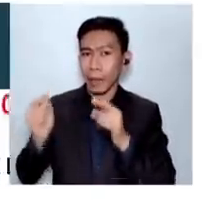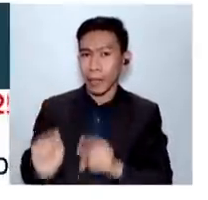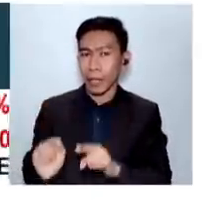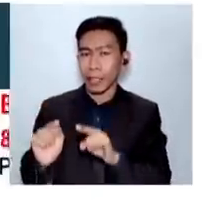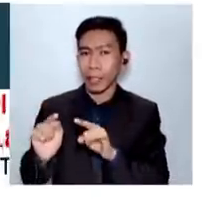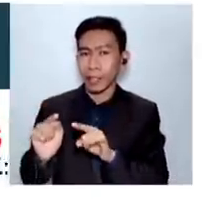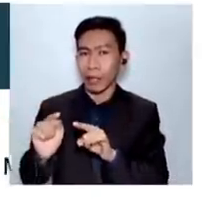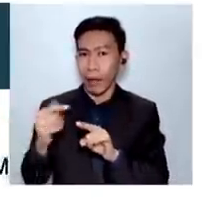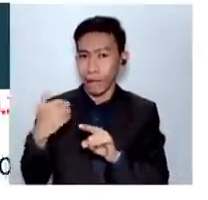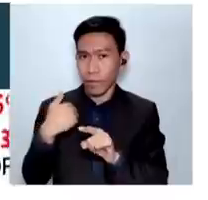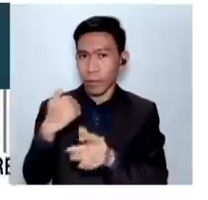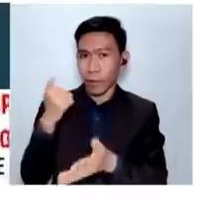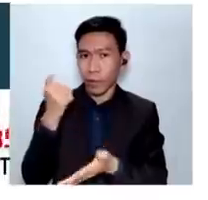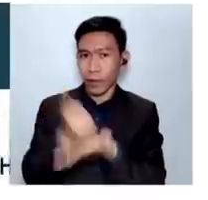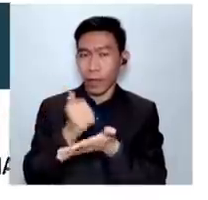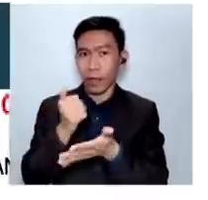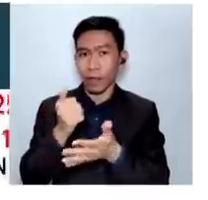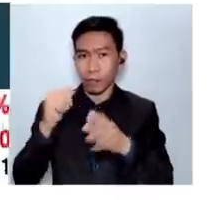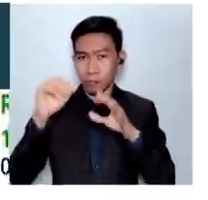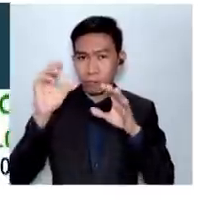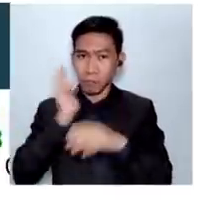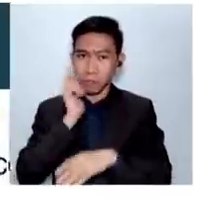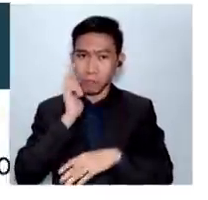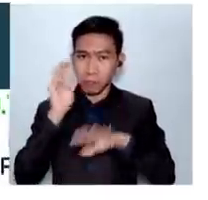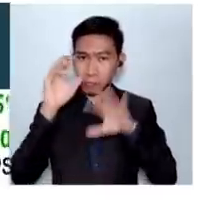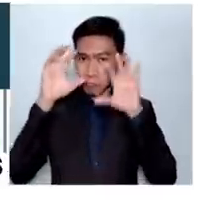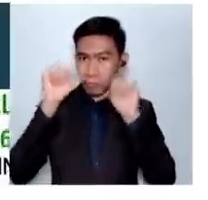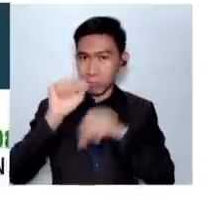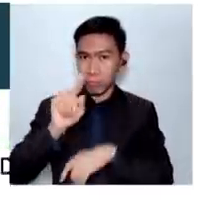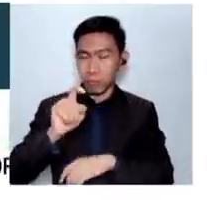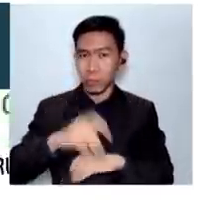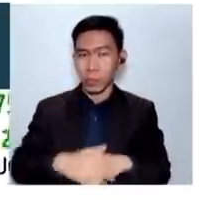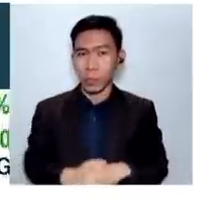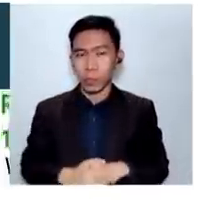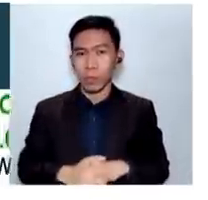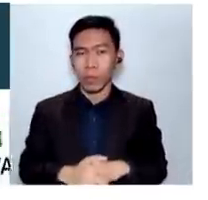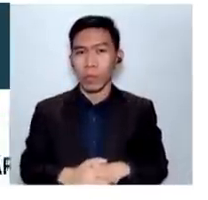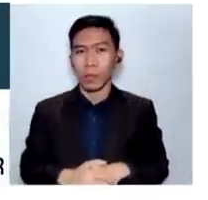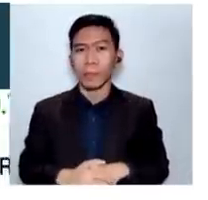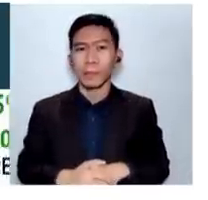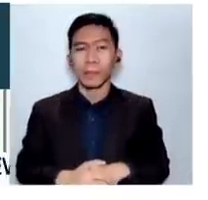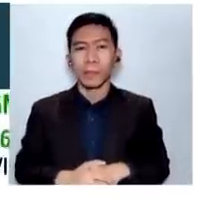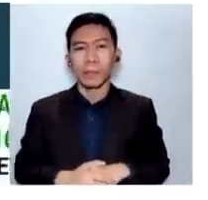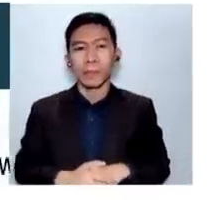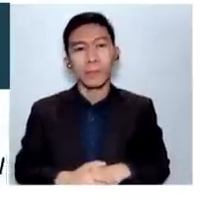approval of President Rodrigo Duterte. What does that tell you about him, Senator?